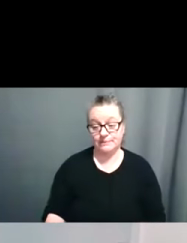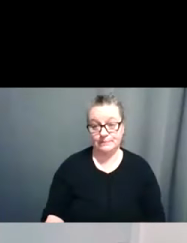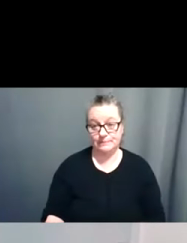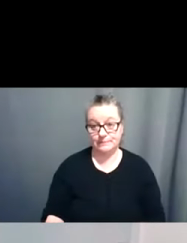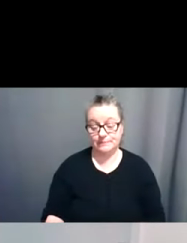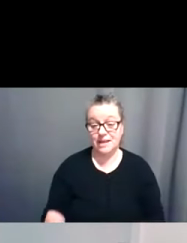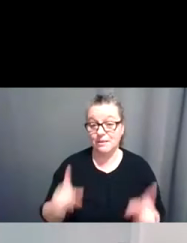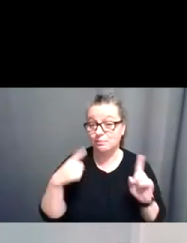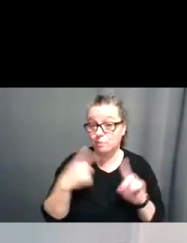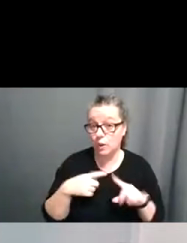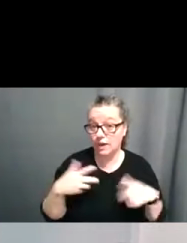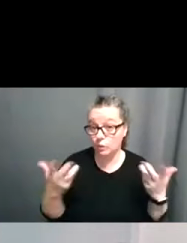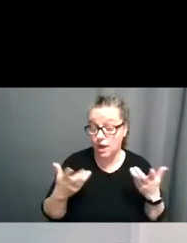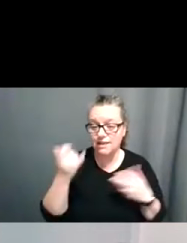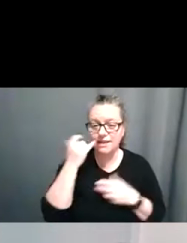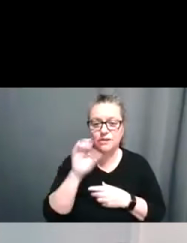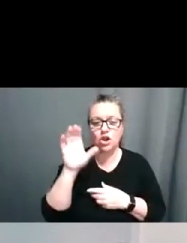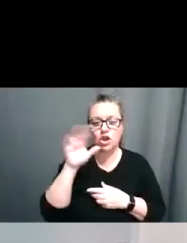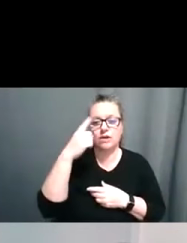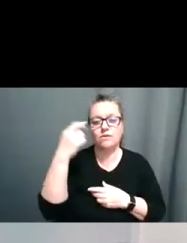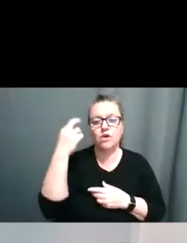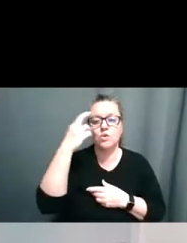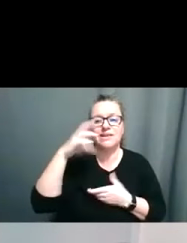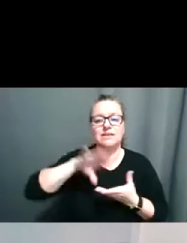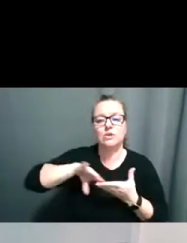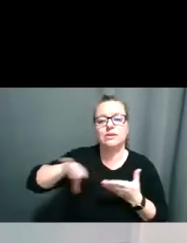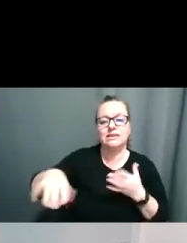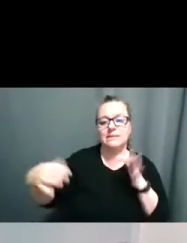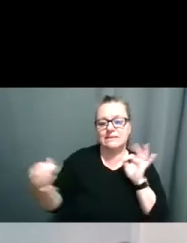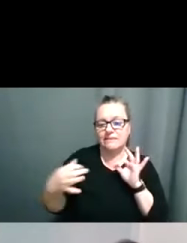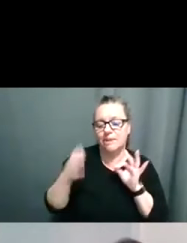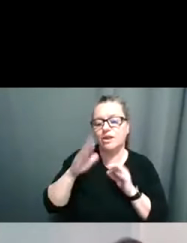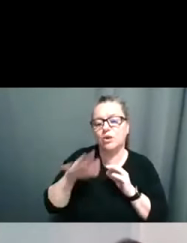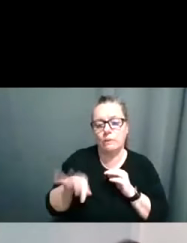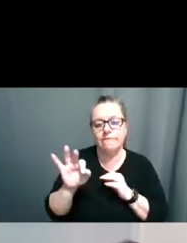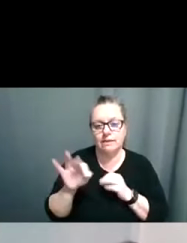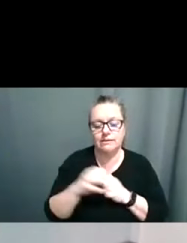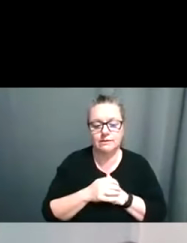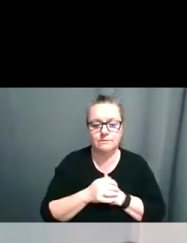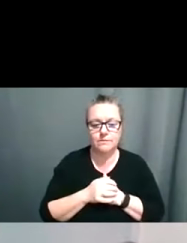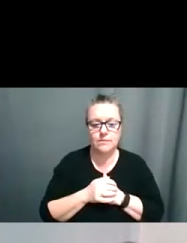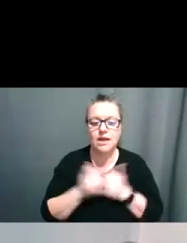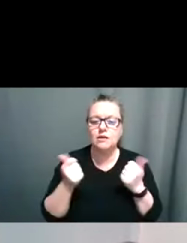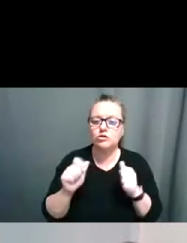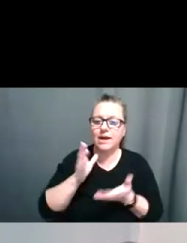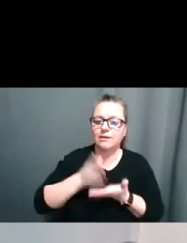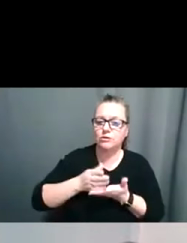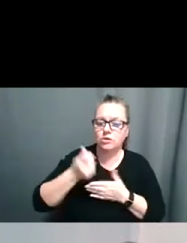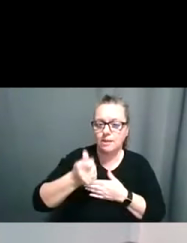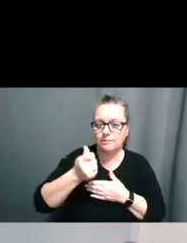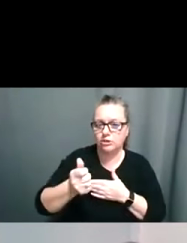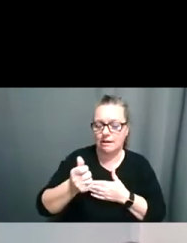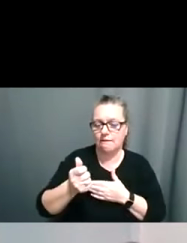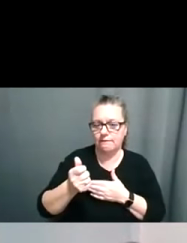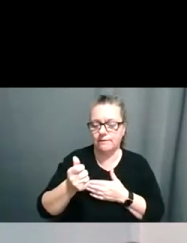The point is, if you are looking for a reason to dismiss feedback, you are almost sure to find it. But try to stop yourself the next time you feel this